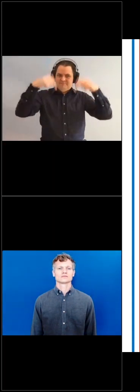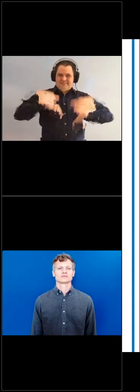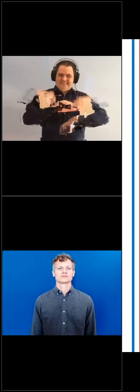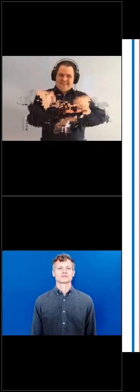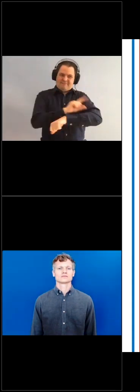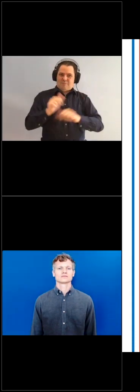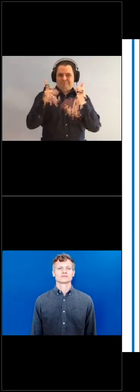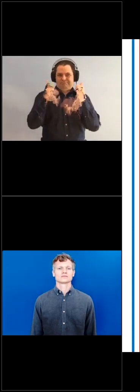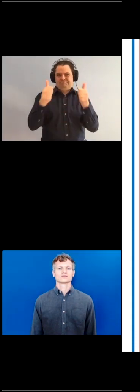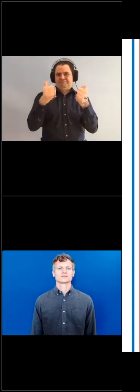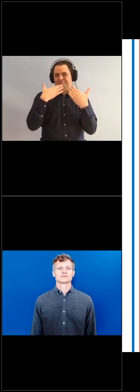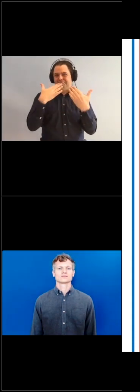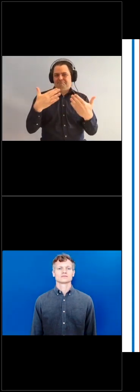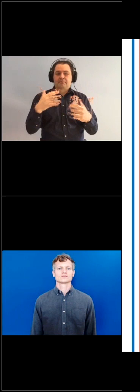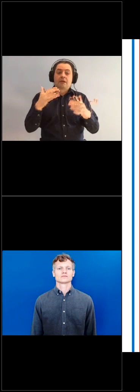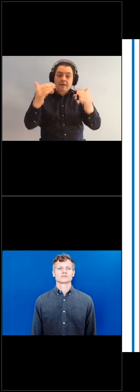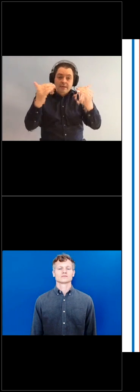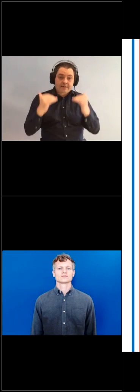please.